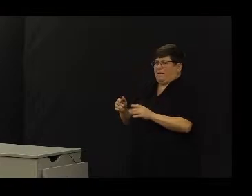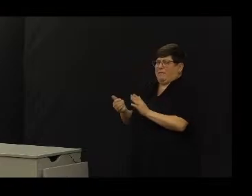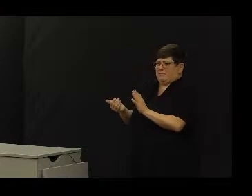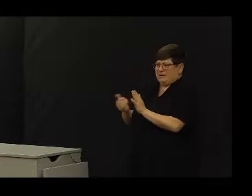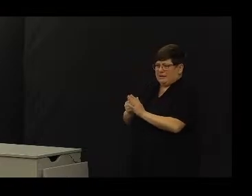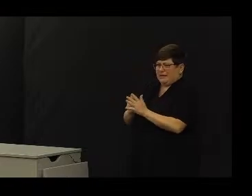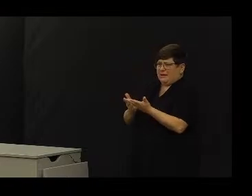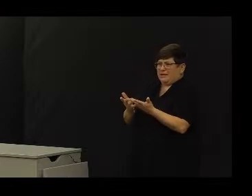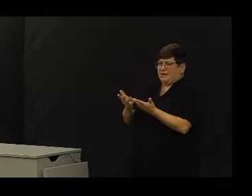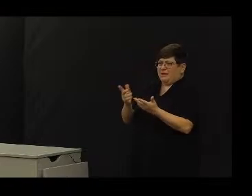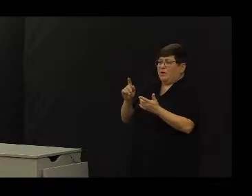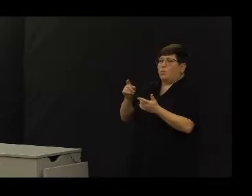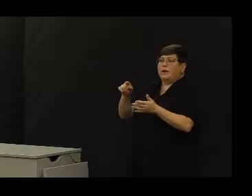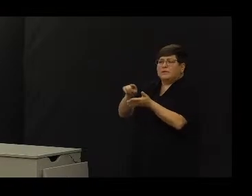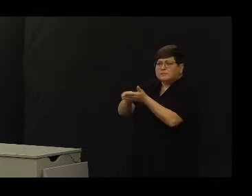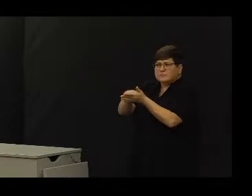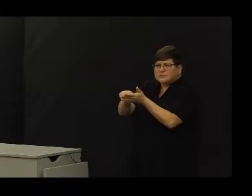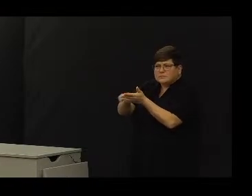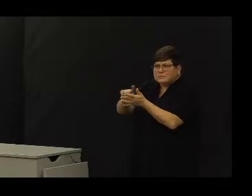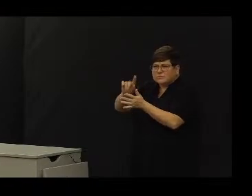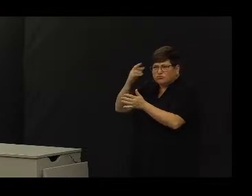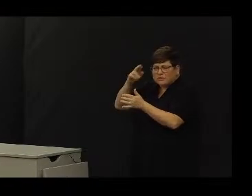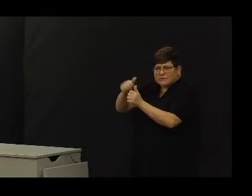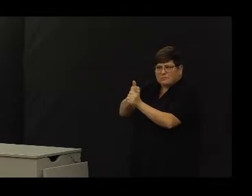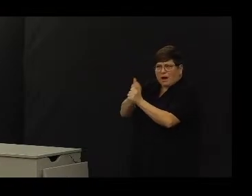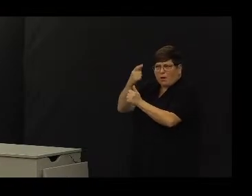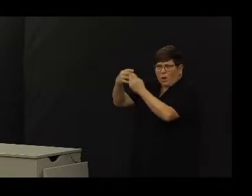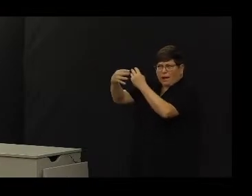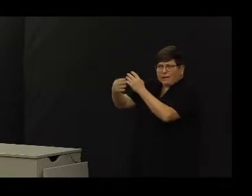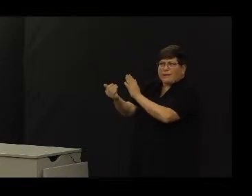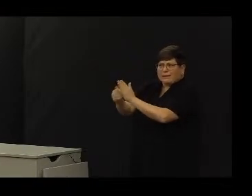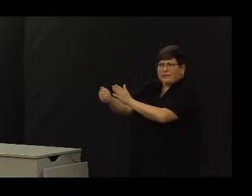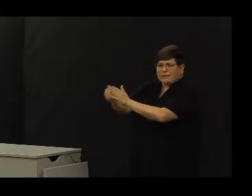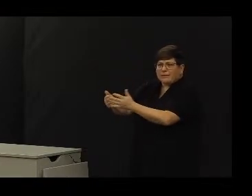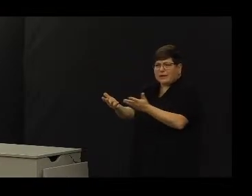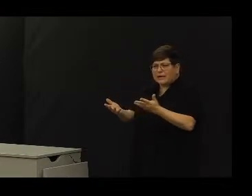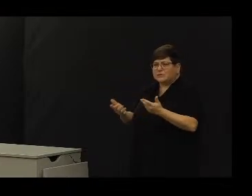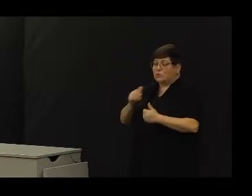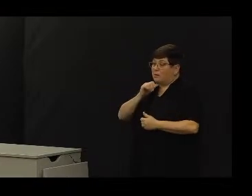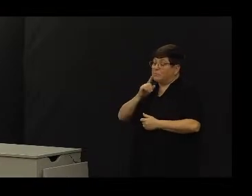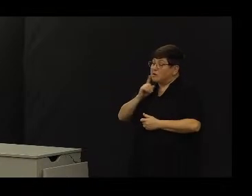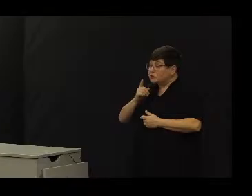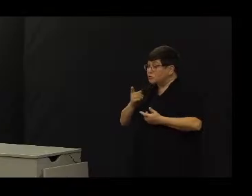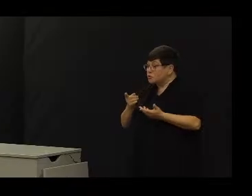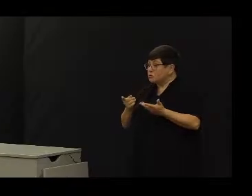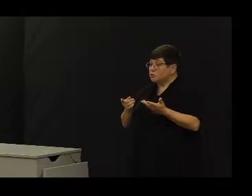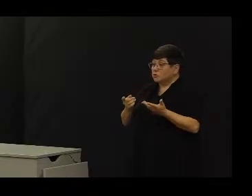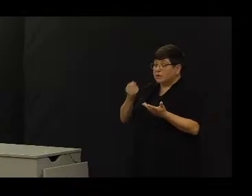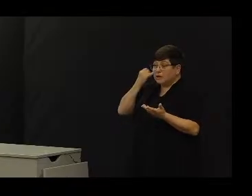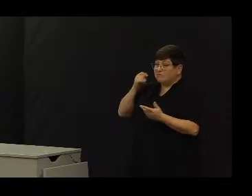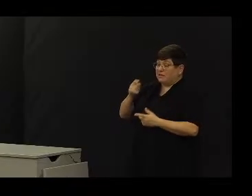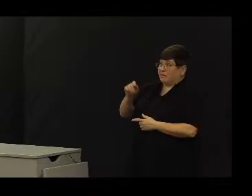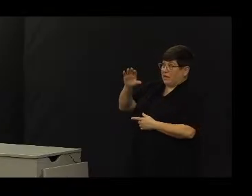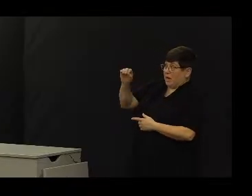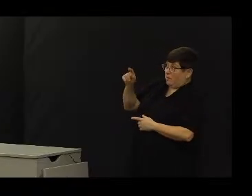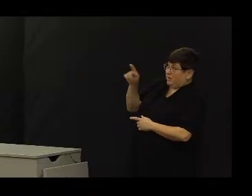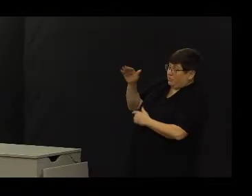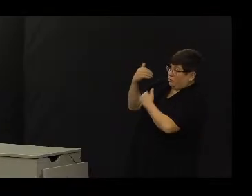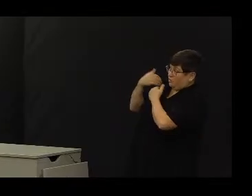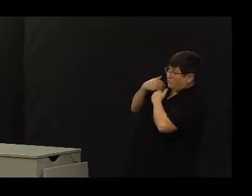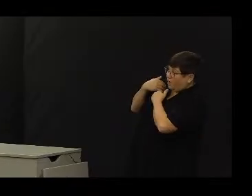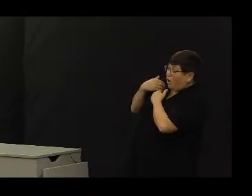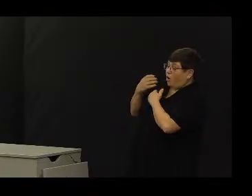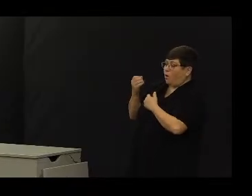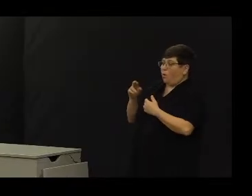we haven't had further investigation, and I'm not sure if maybe it's the company to blame,